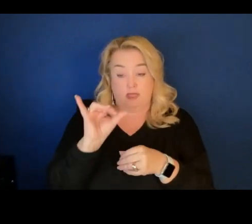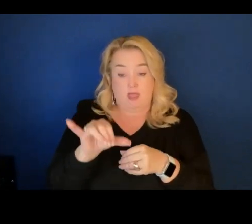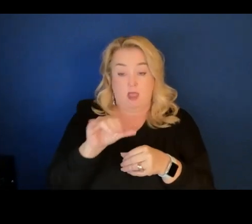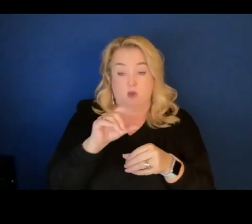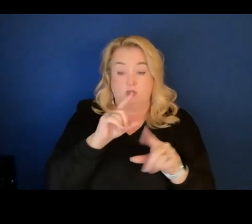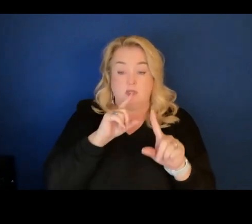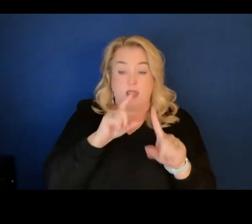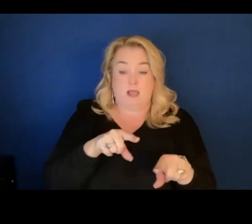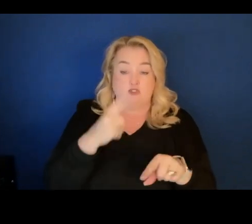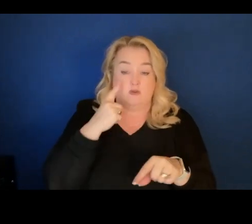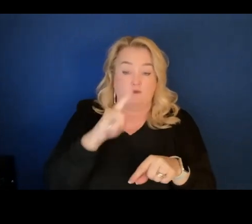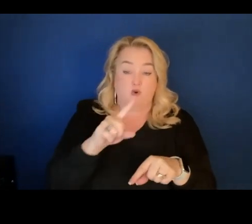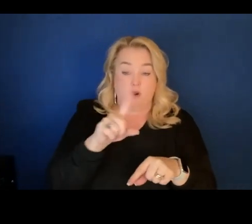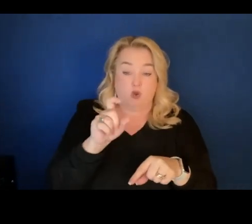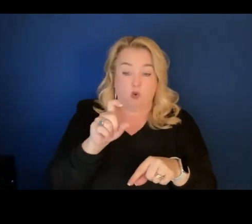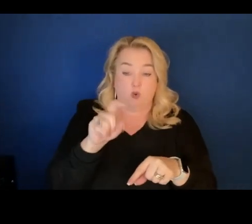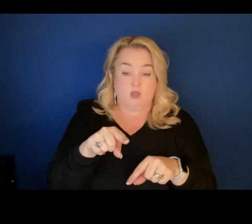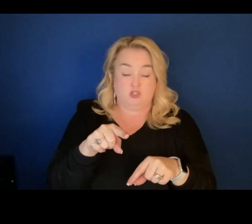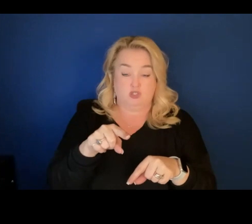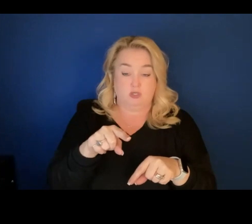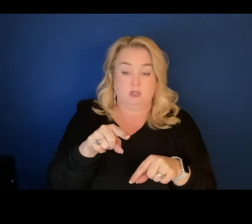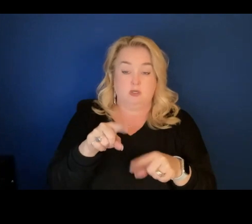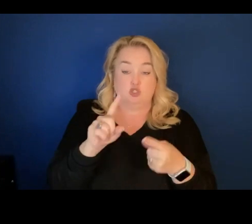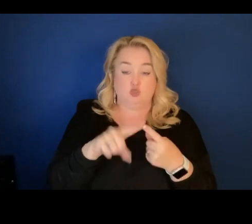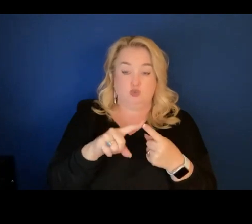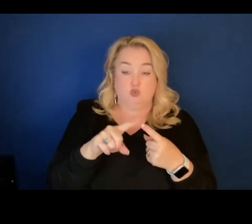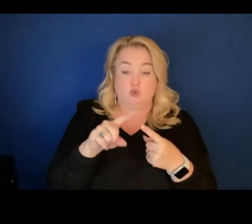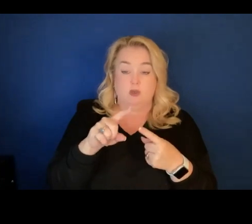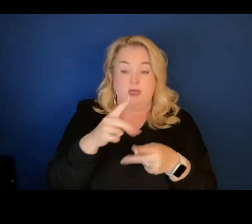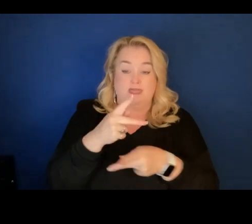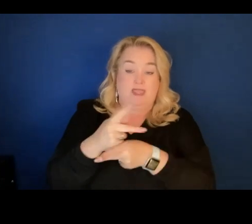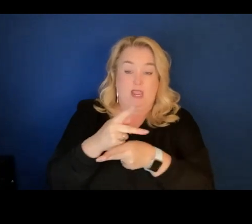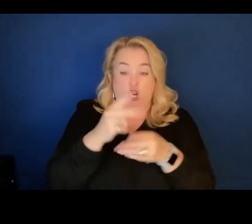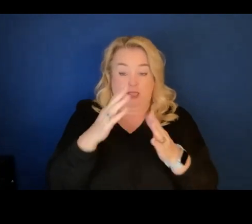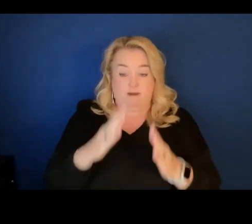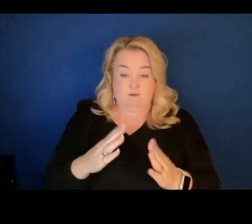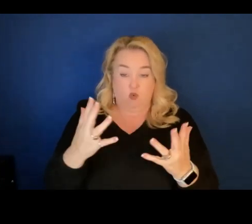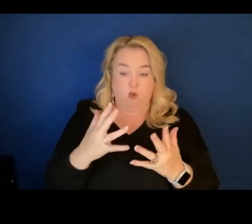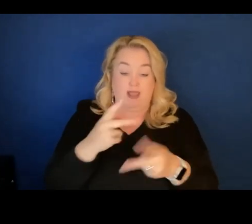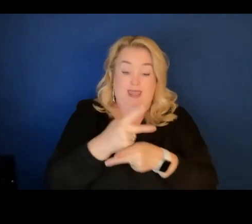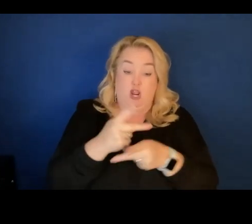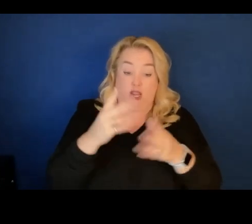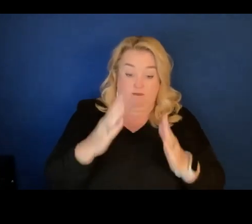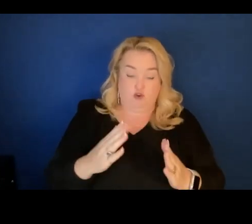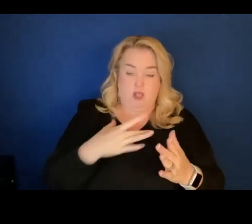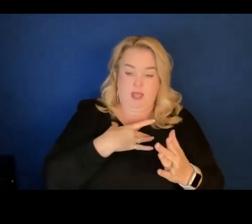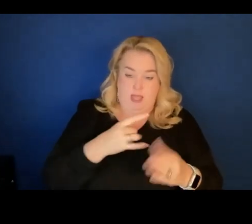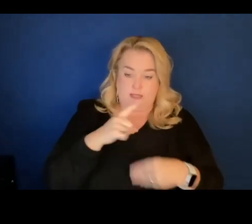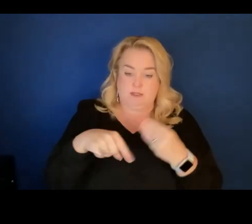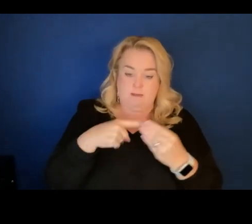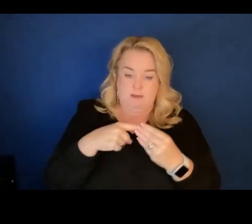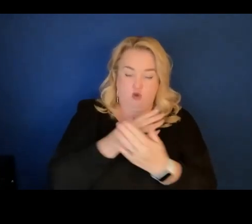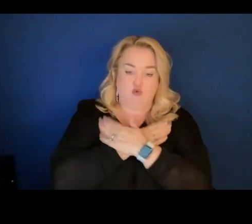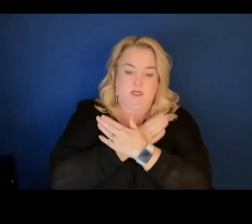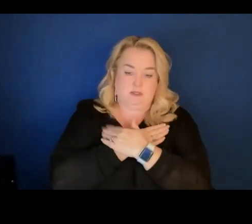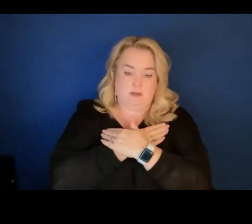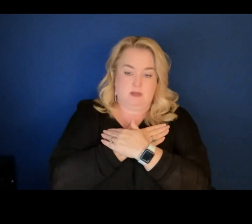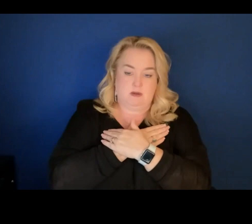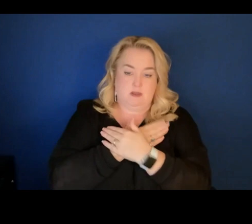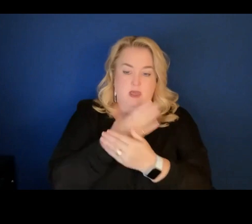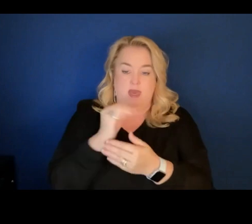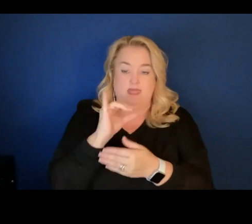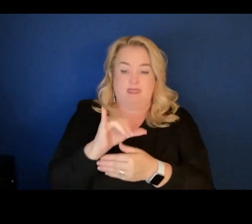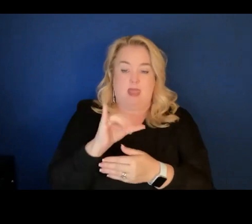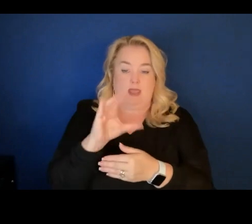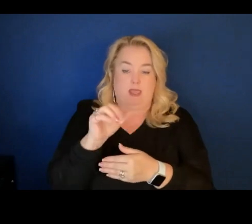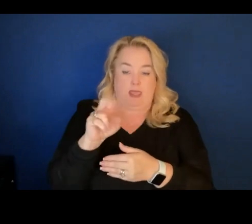a question to the caregiver about what the caregiver likes about getting respite. And of course, this caregiver